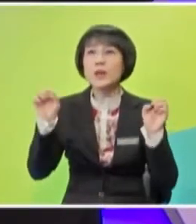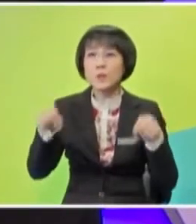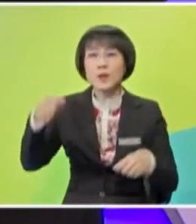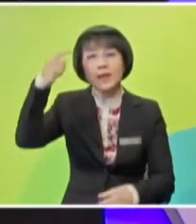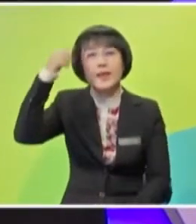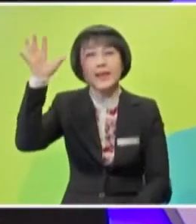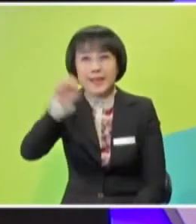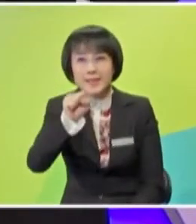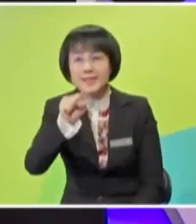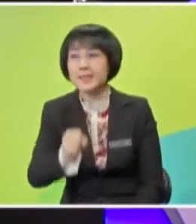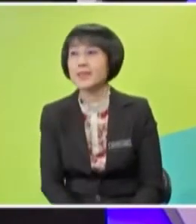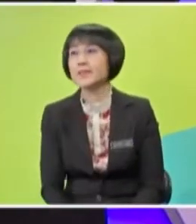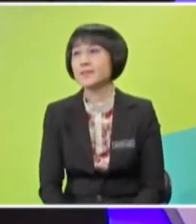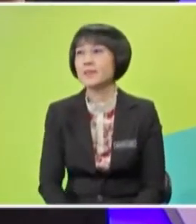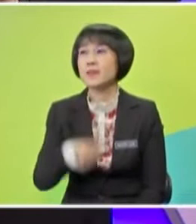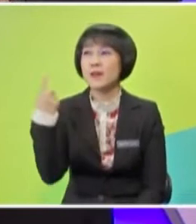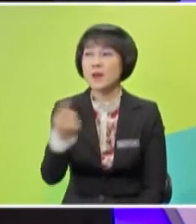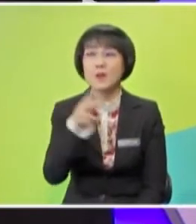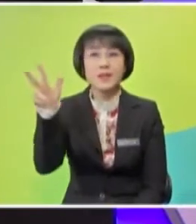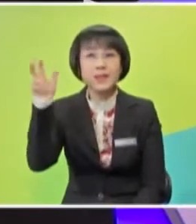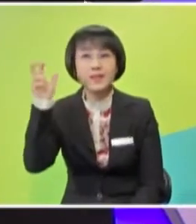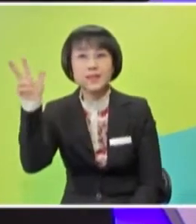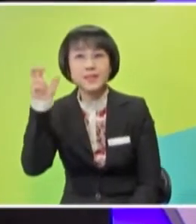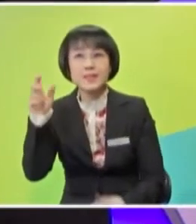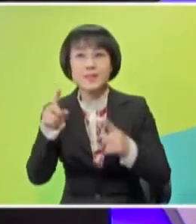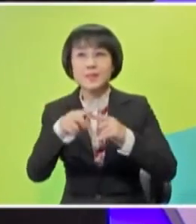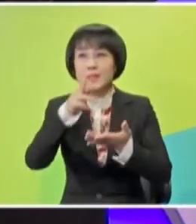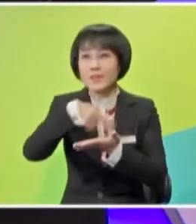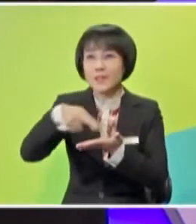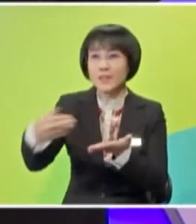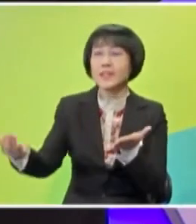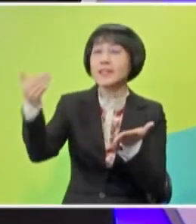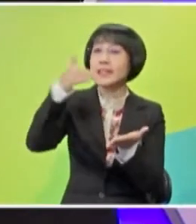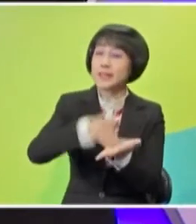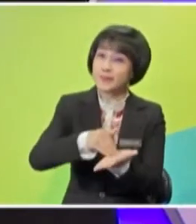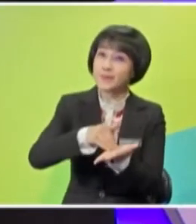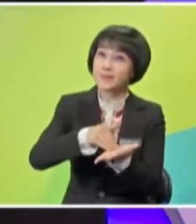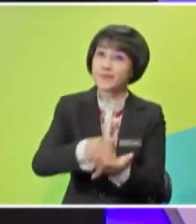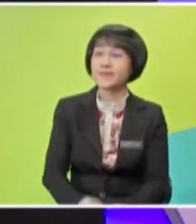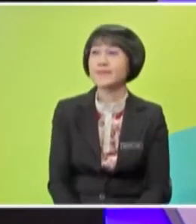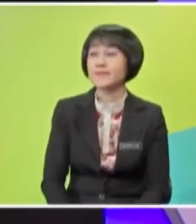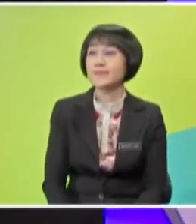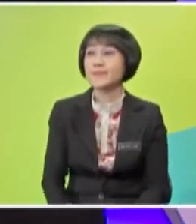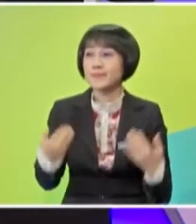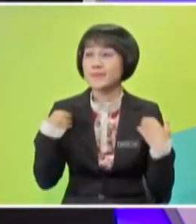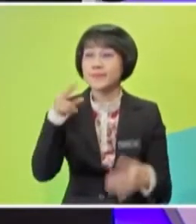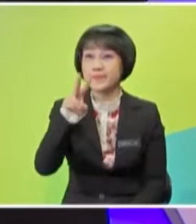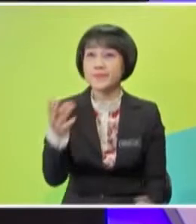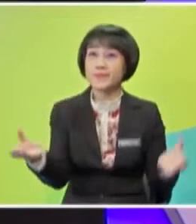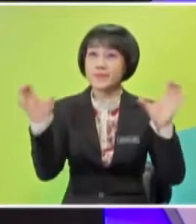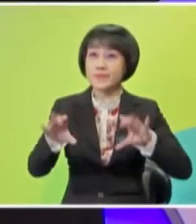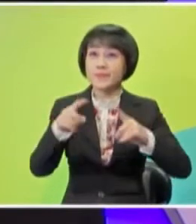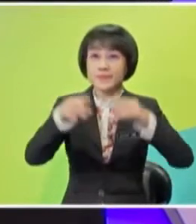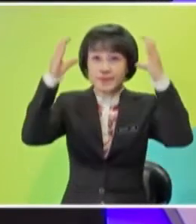guess. Yeah. But always listen to the recording again. Yep. Because we got 2 chances, right? Yes, to that's right.